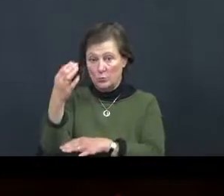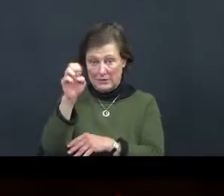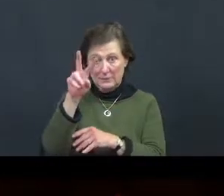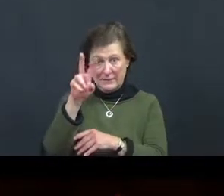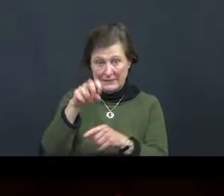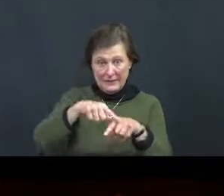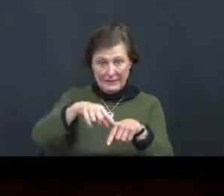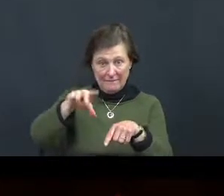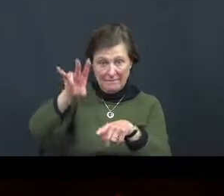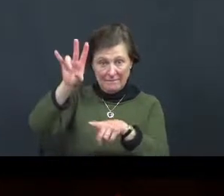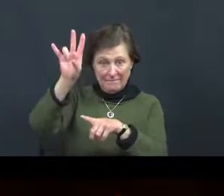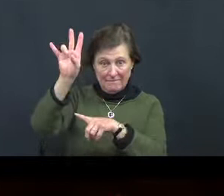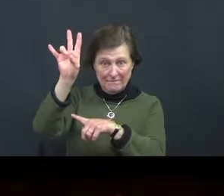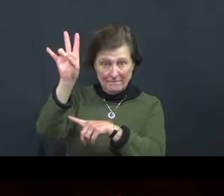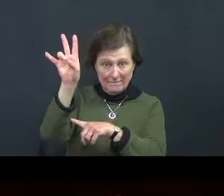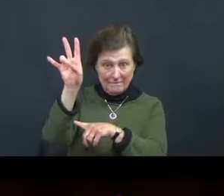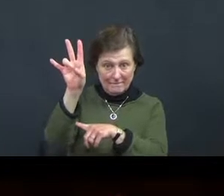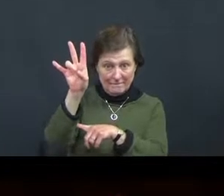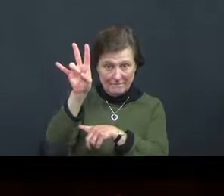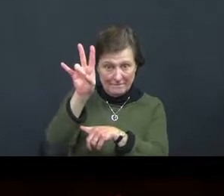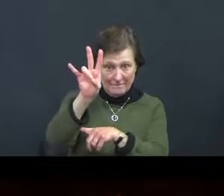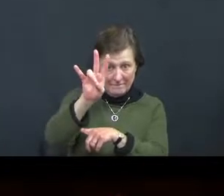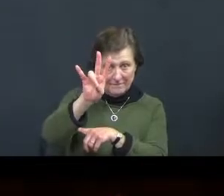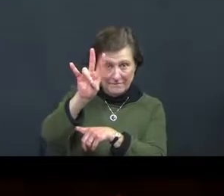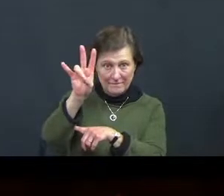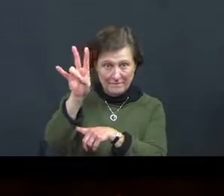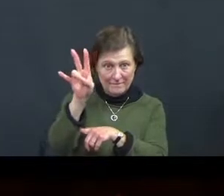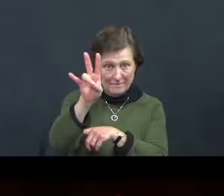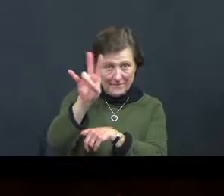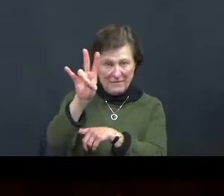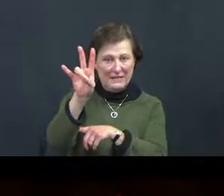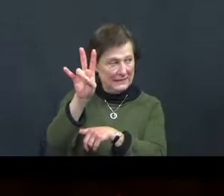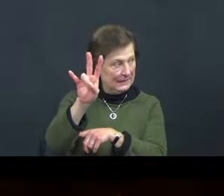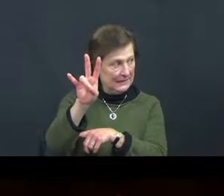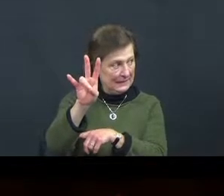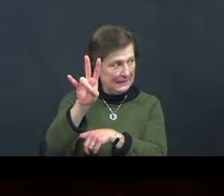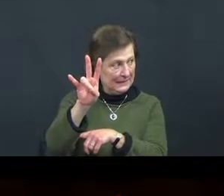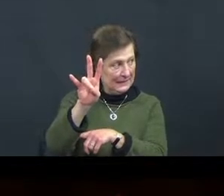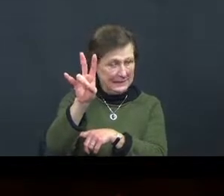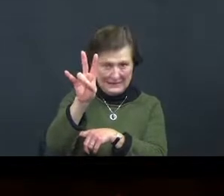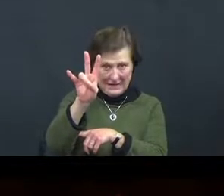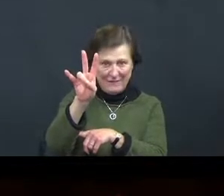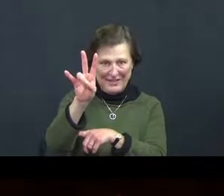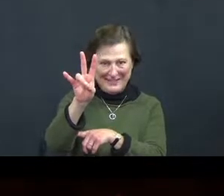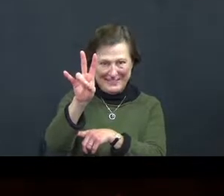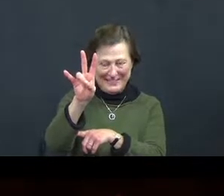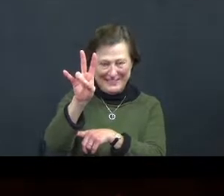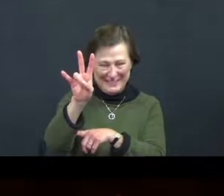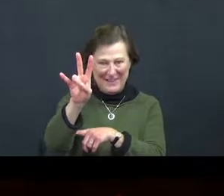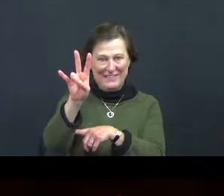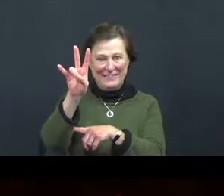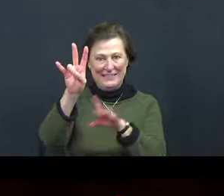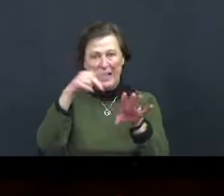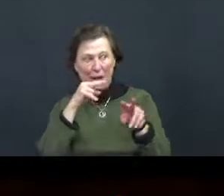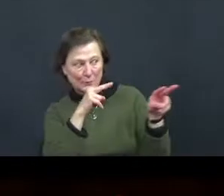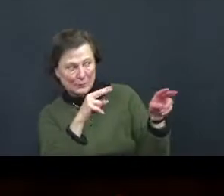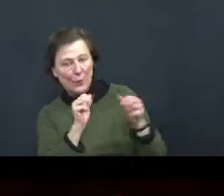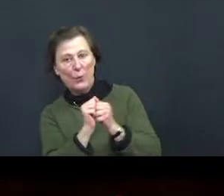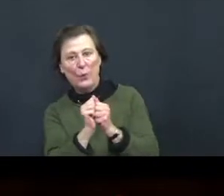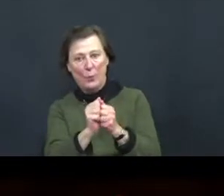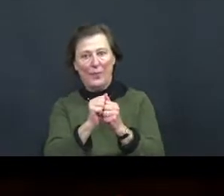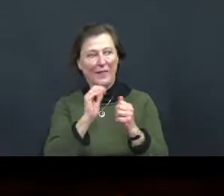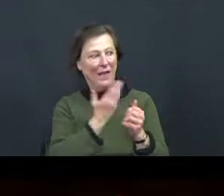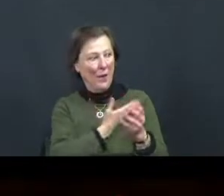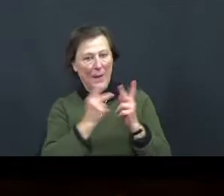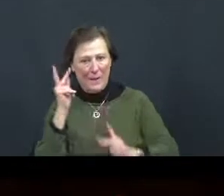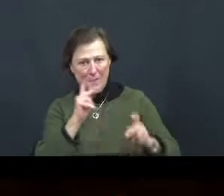at 7:30, I believe it is, 7 o'clock, sorry. I'm checking with our camera people to make